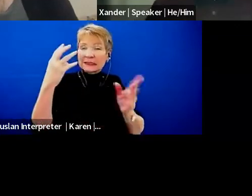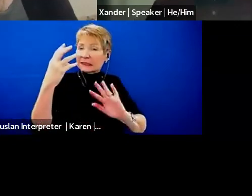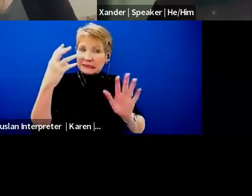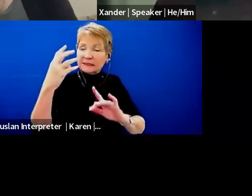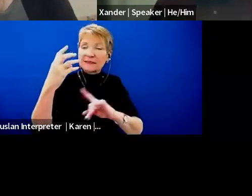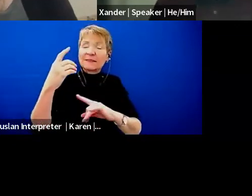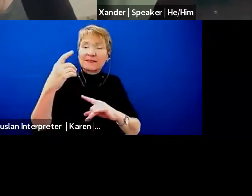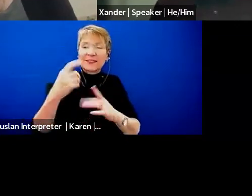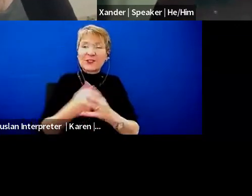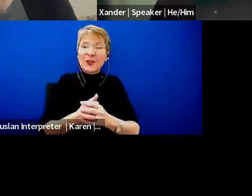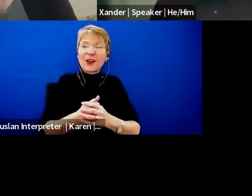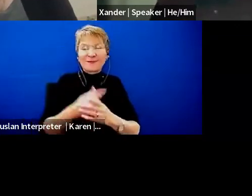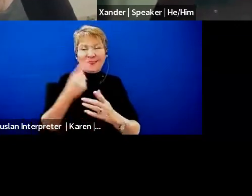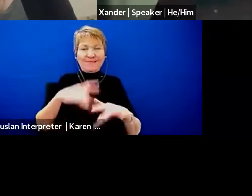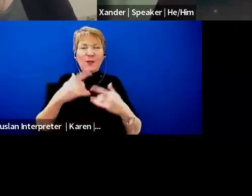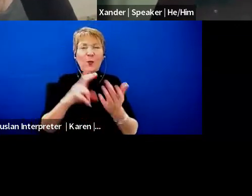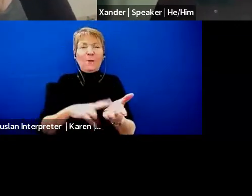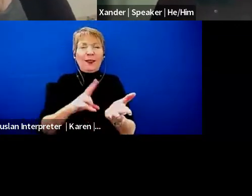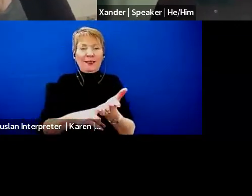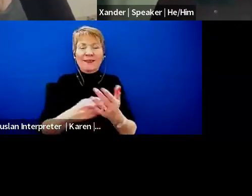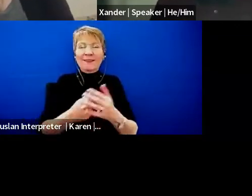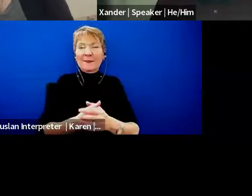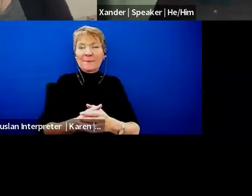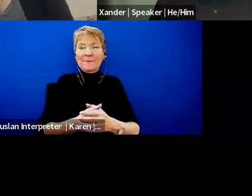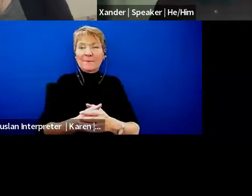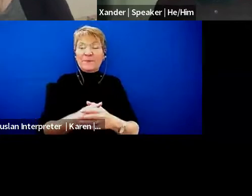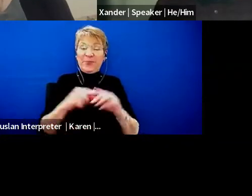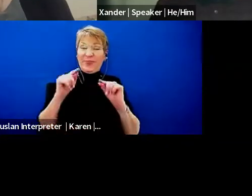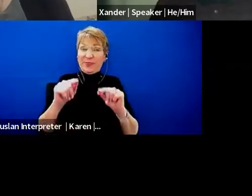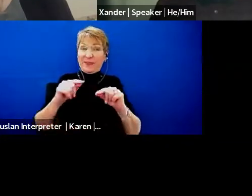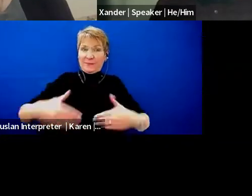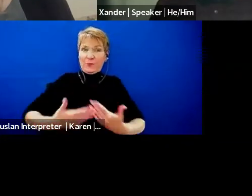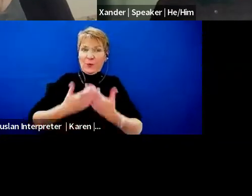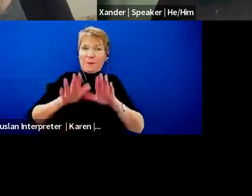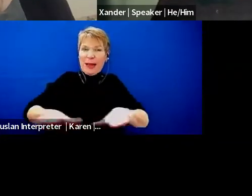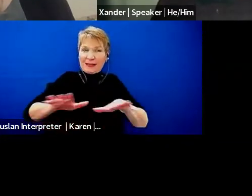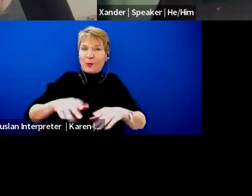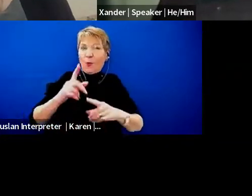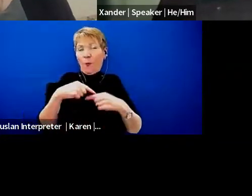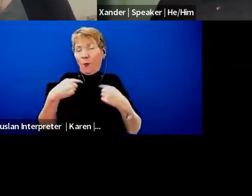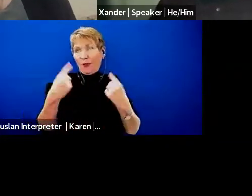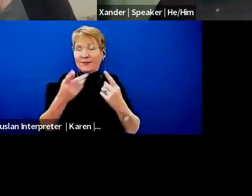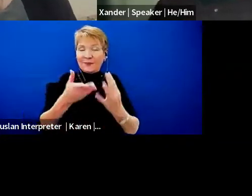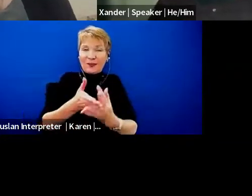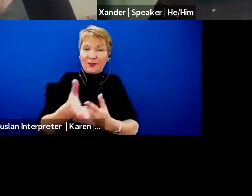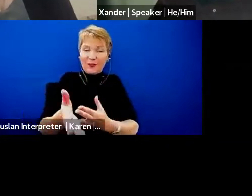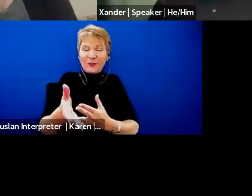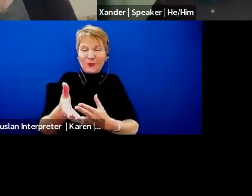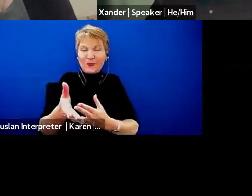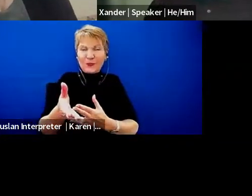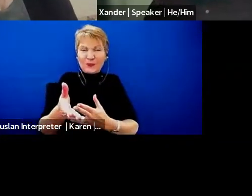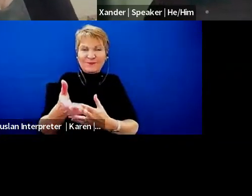I think what really stood out for this particular birthday, because all of us, you know, went through that stage,